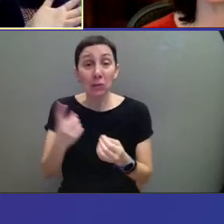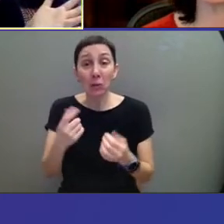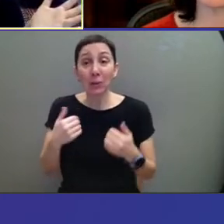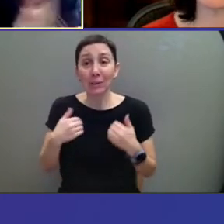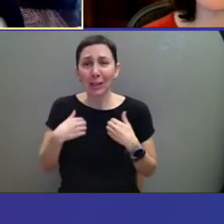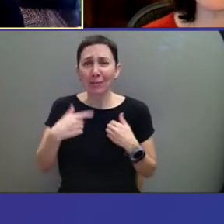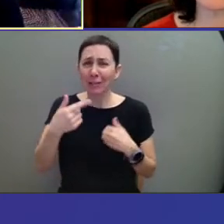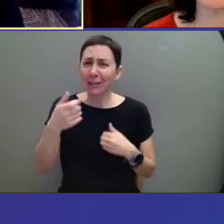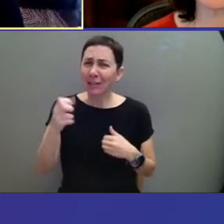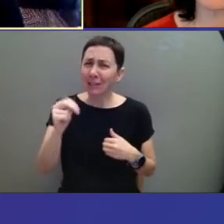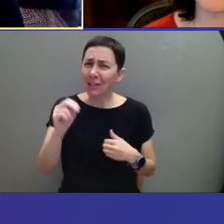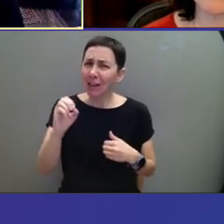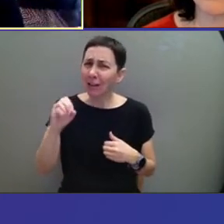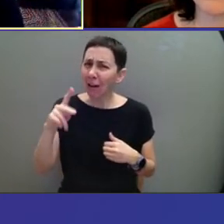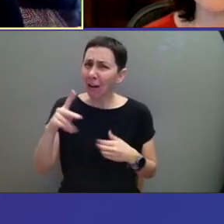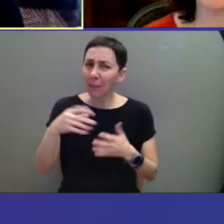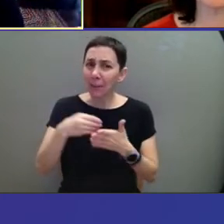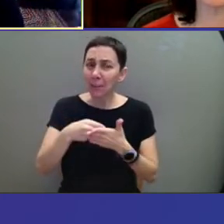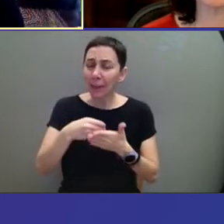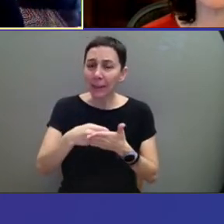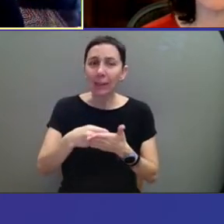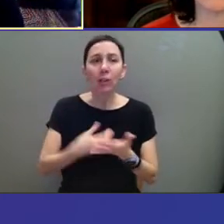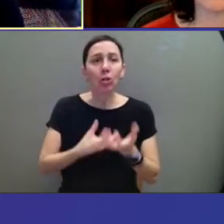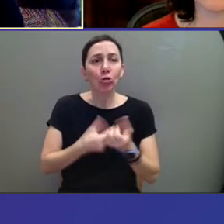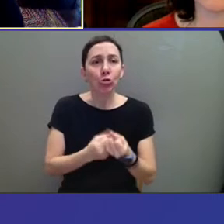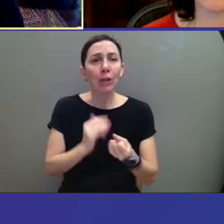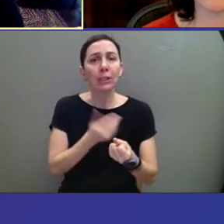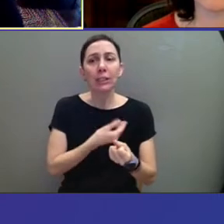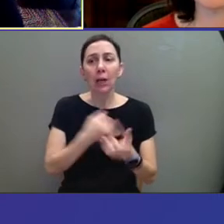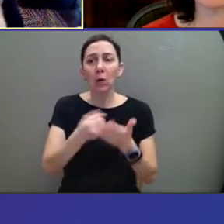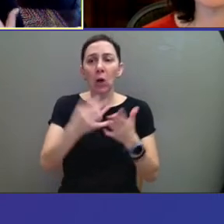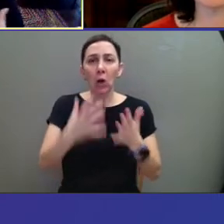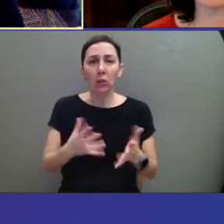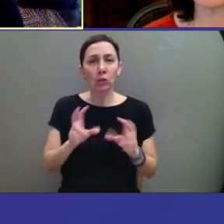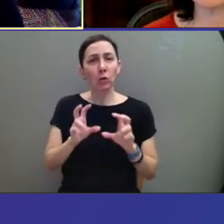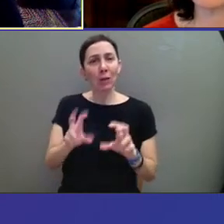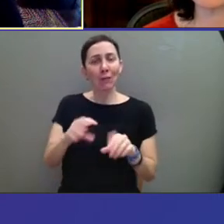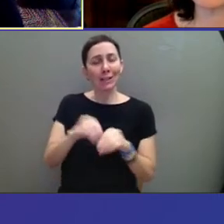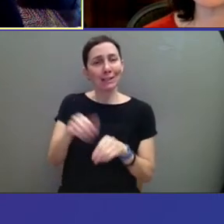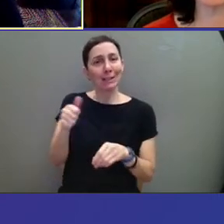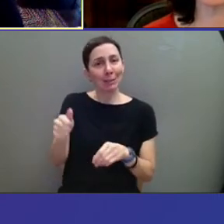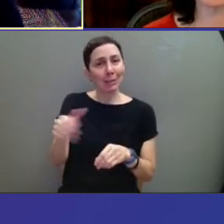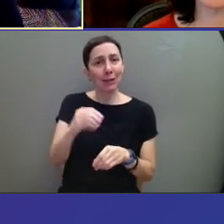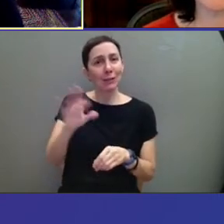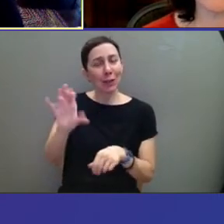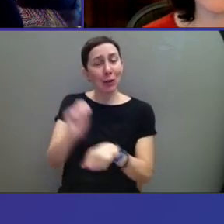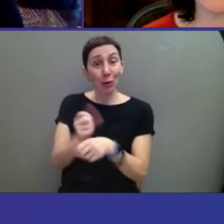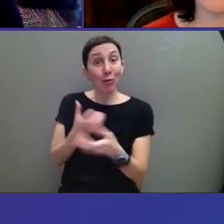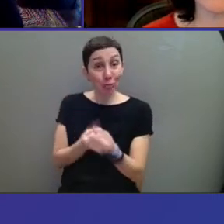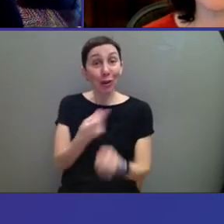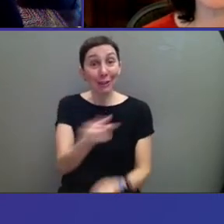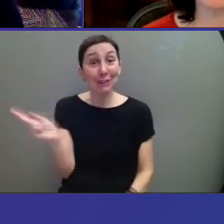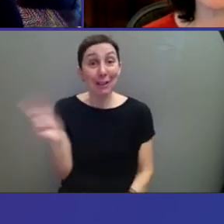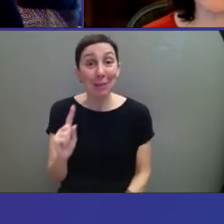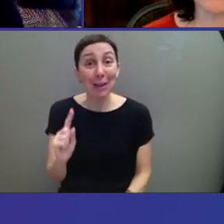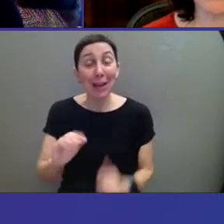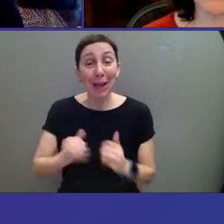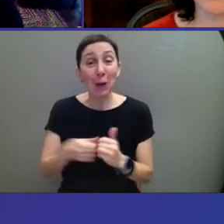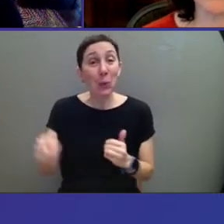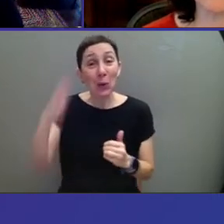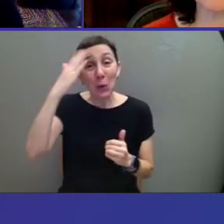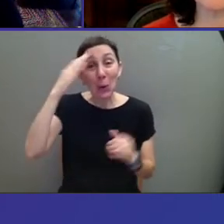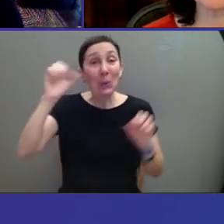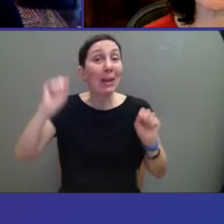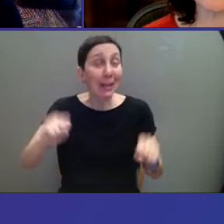money always. And we would trust our artists to invest in themselves and in their work the way that we know they